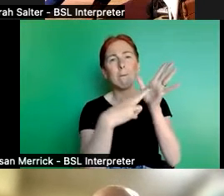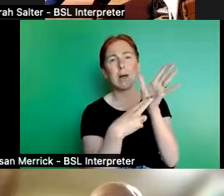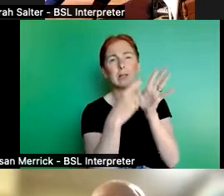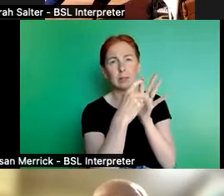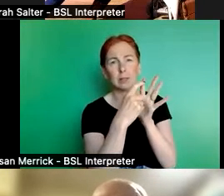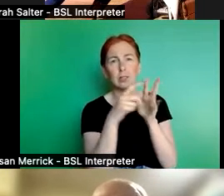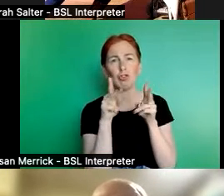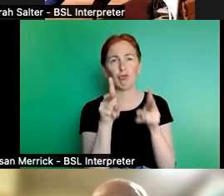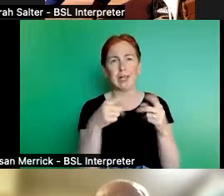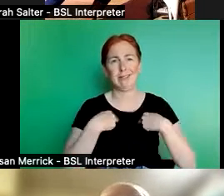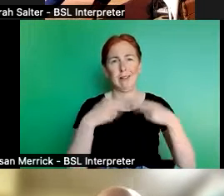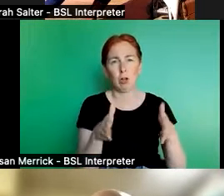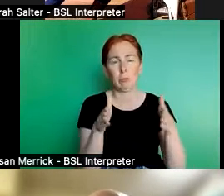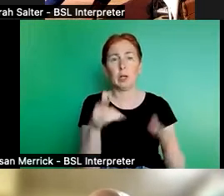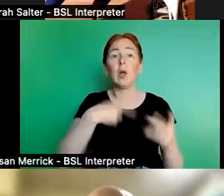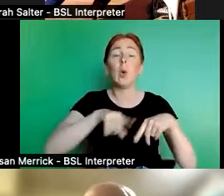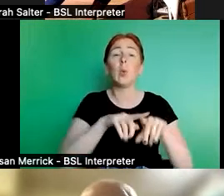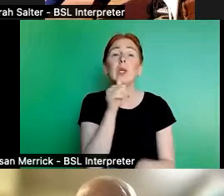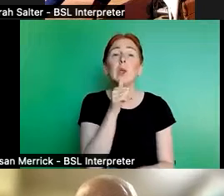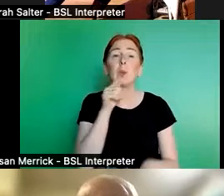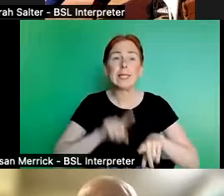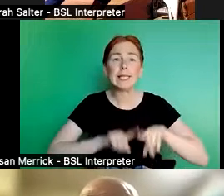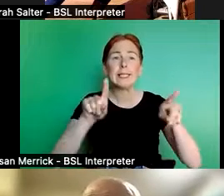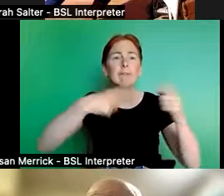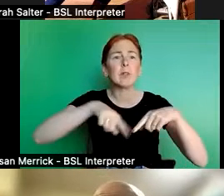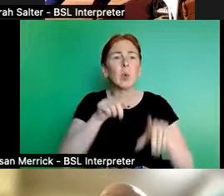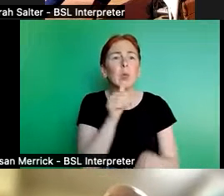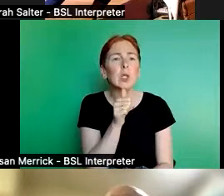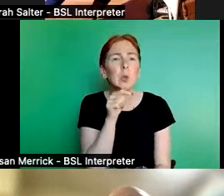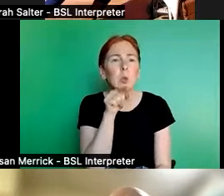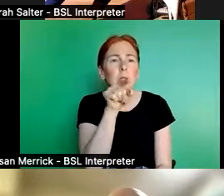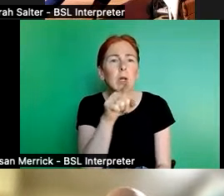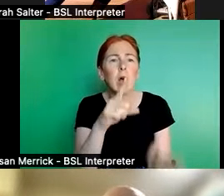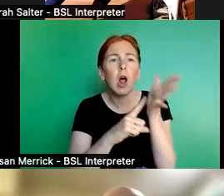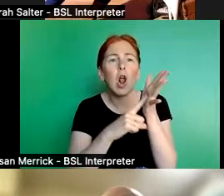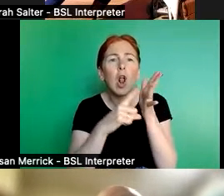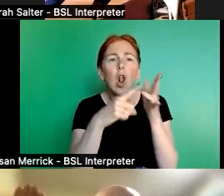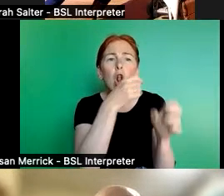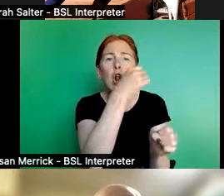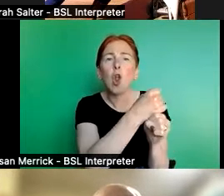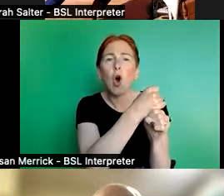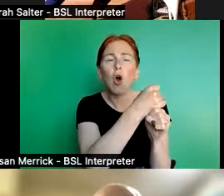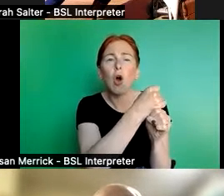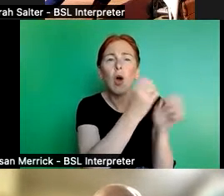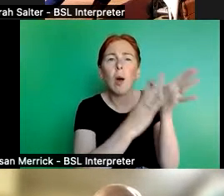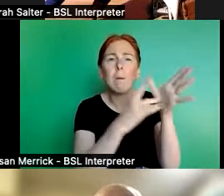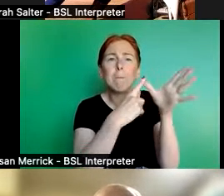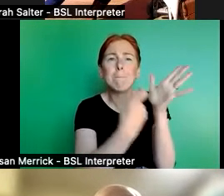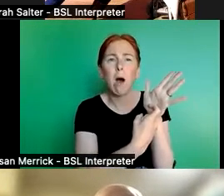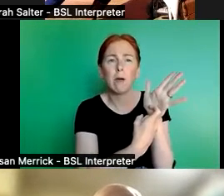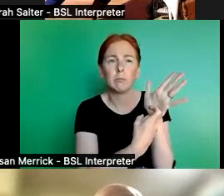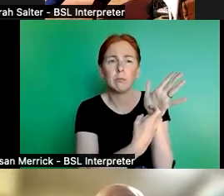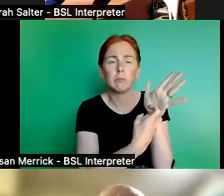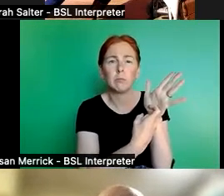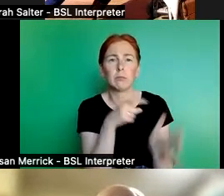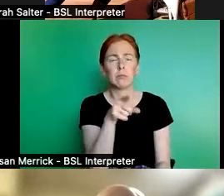had one letter at the top and 8 letters at the bottom, you have on a logMAR chart 5 letters on the top line, 5